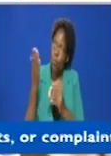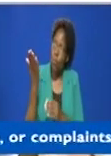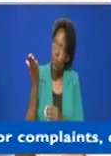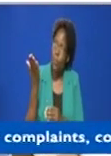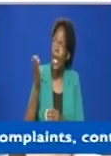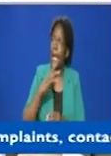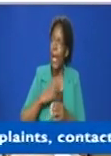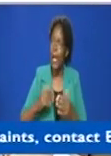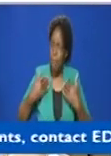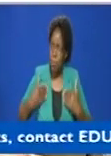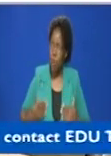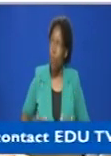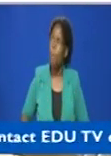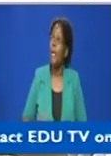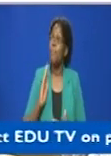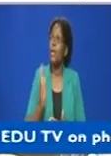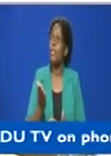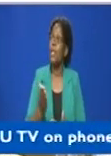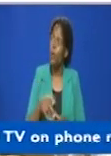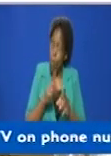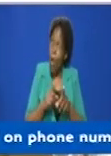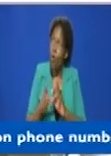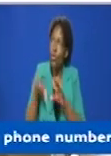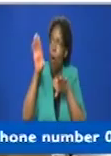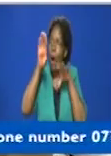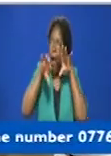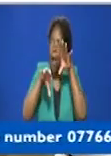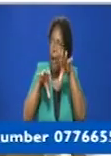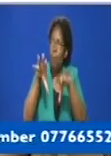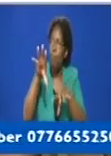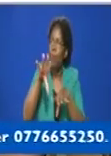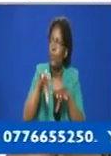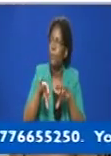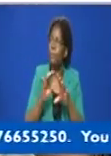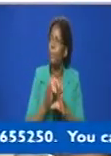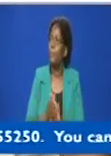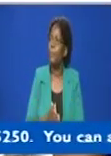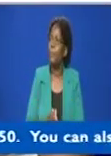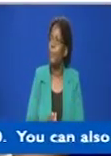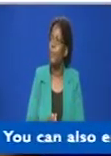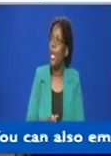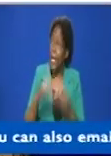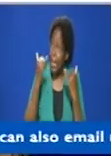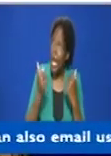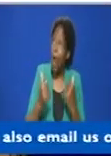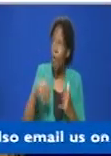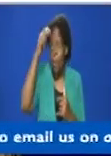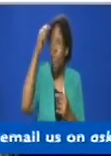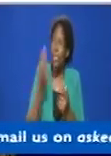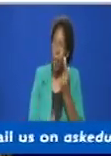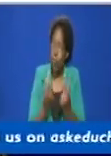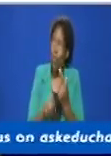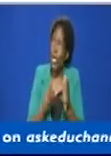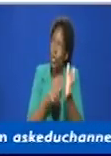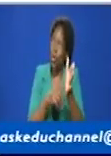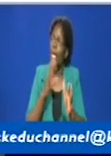Like human beings have, eh? Yes, we are also animals. Alright. Mm-hmm. So now because it's not a cooking show, it's a